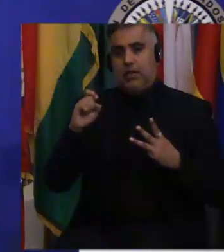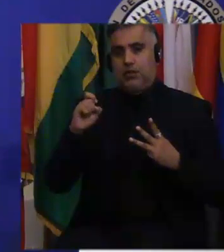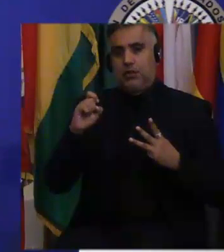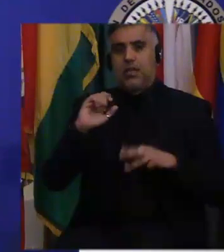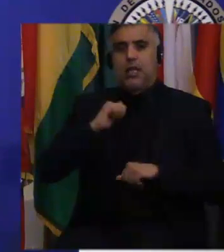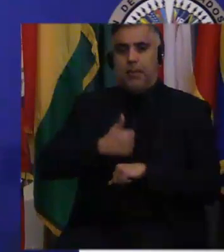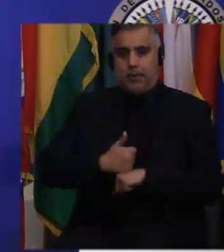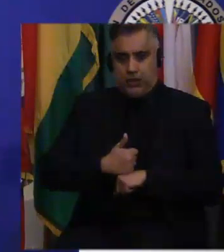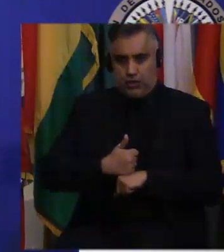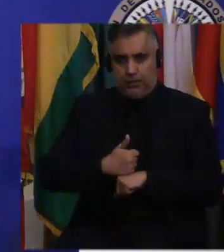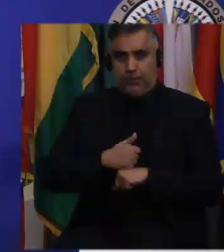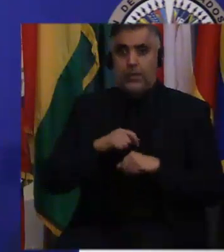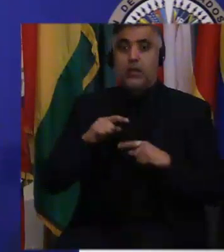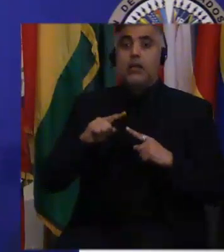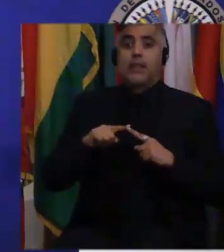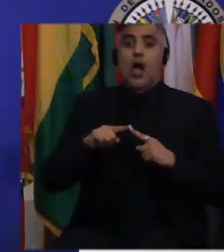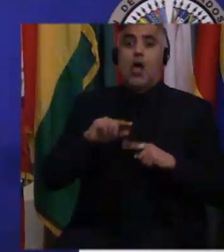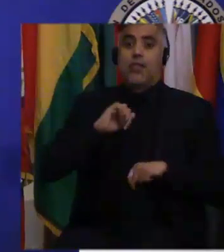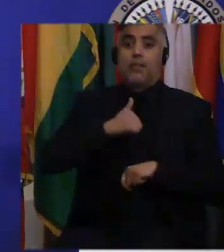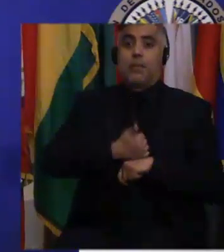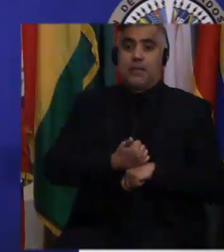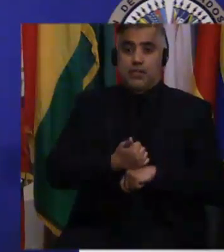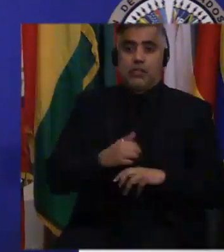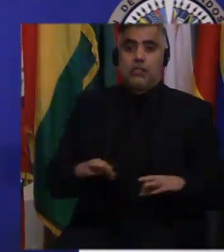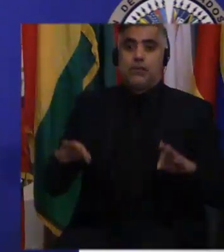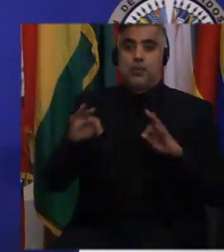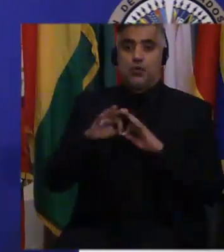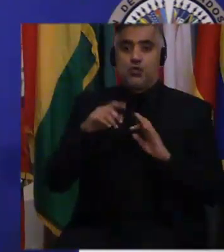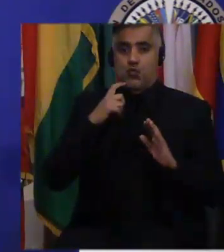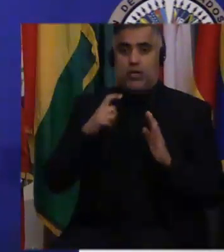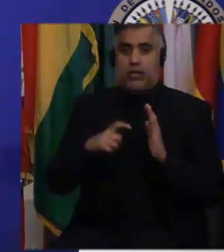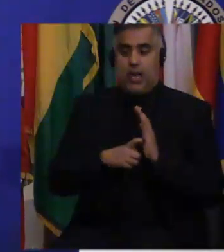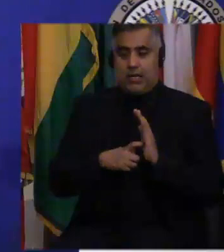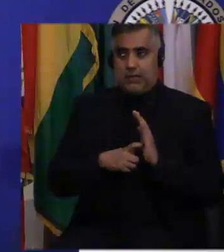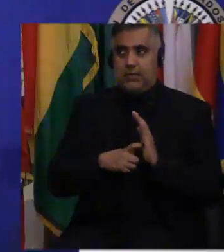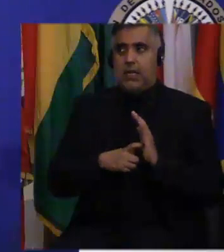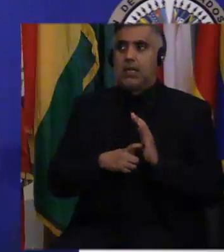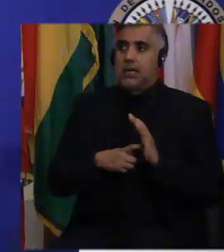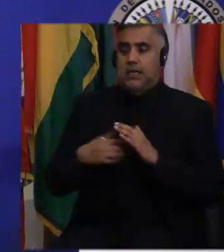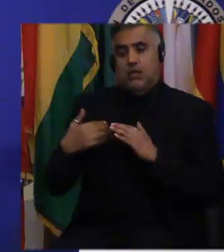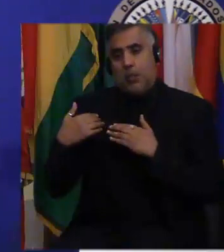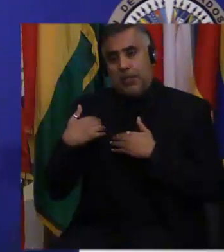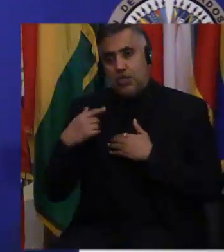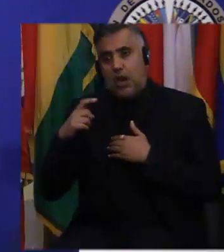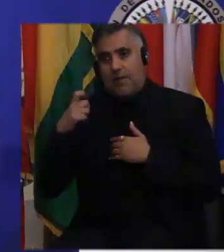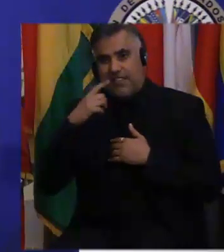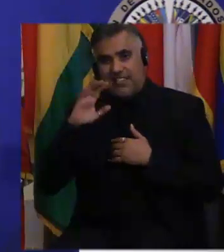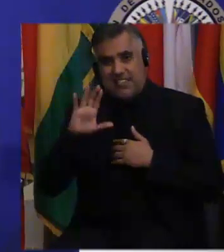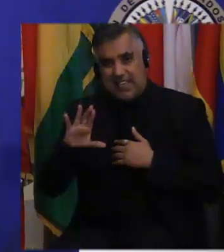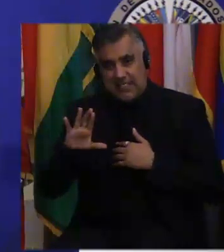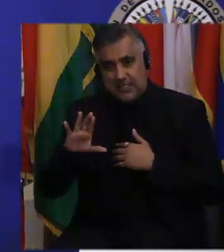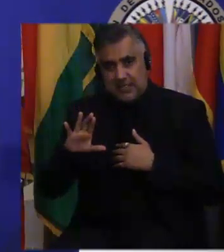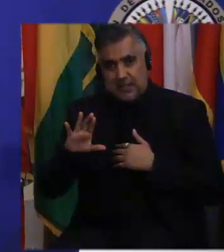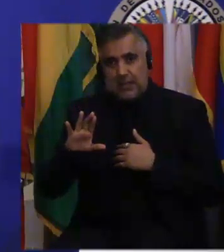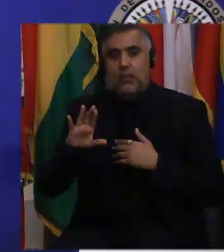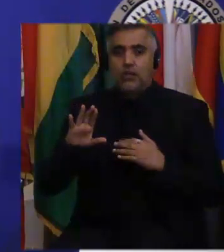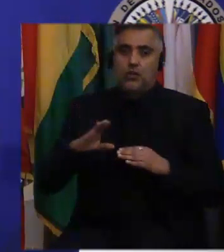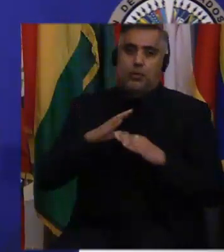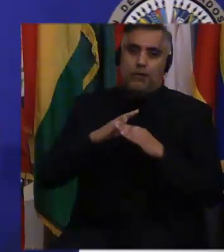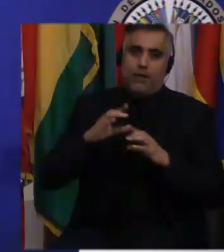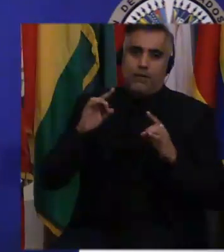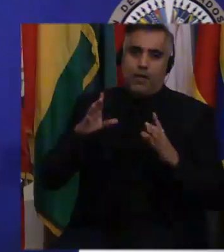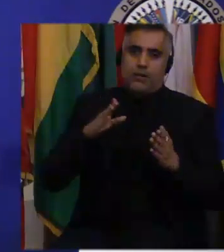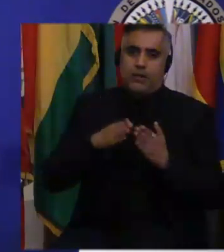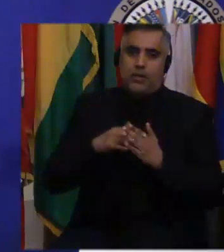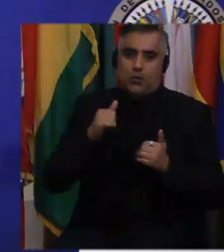here on implementation side, it is really important to recognize that it is obligation of a state to prevent